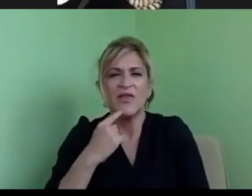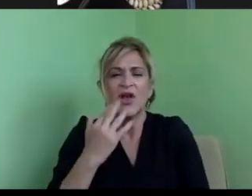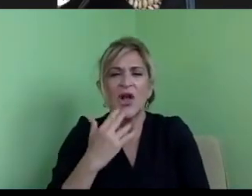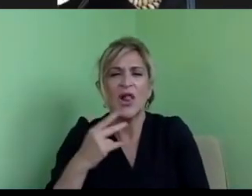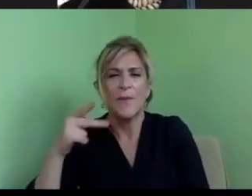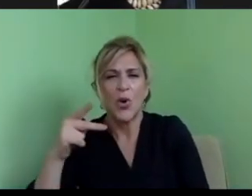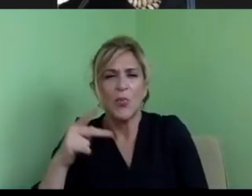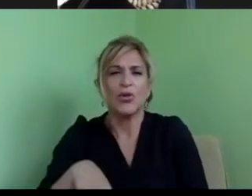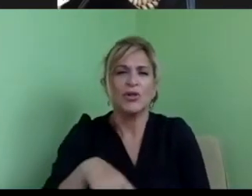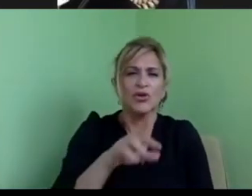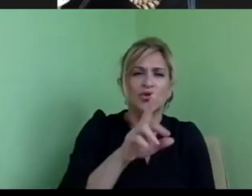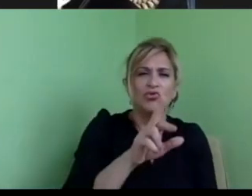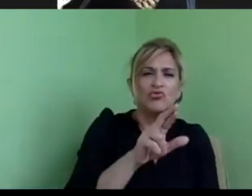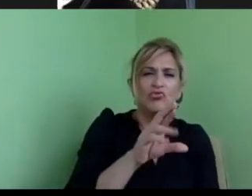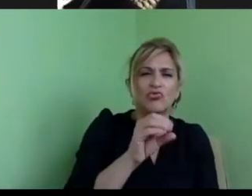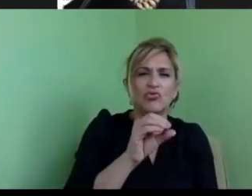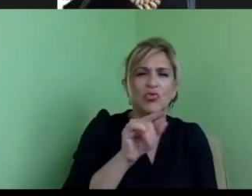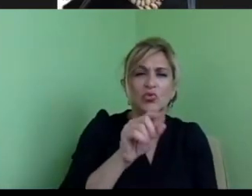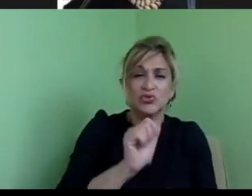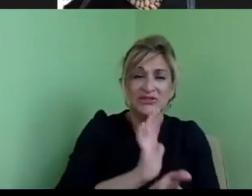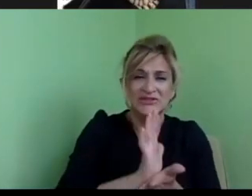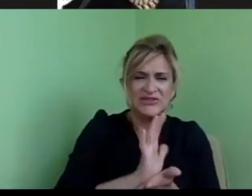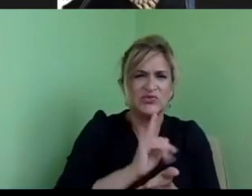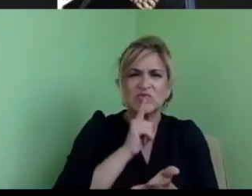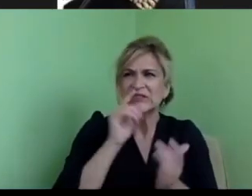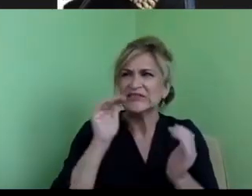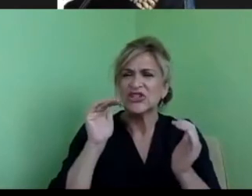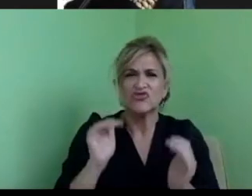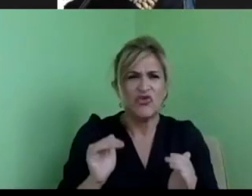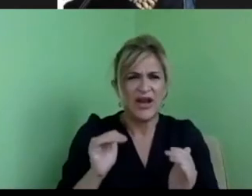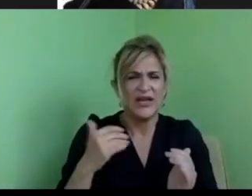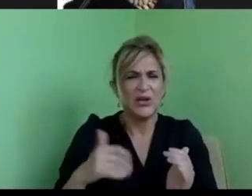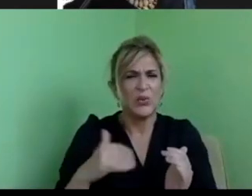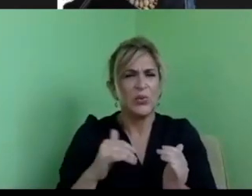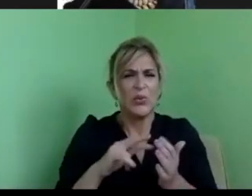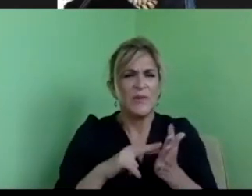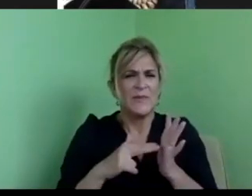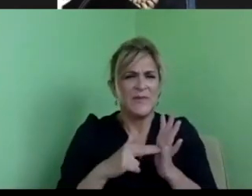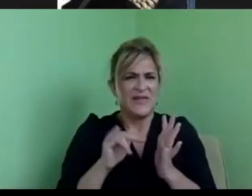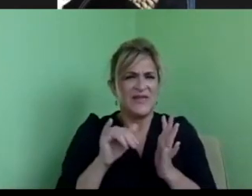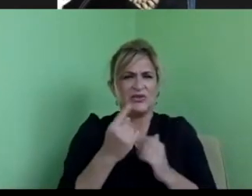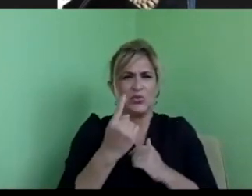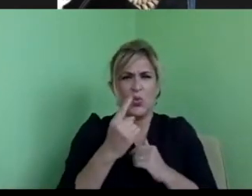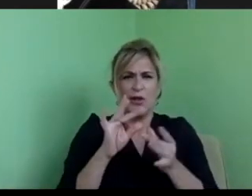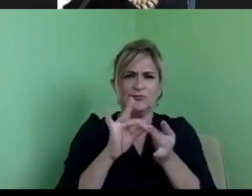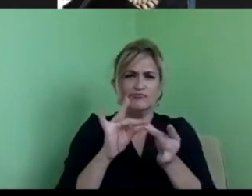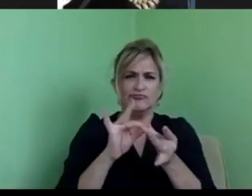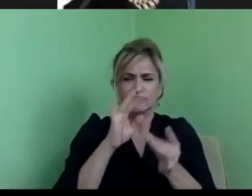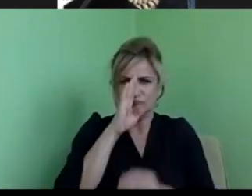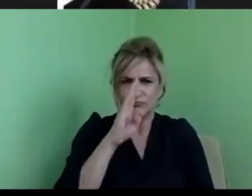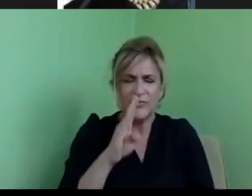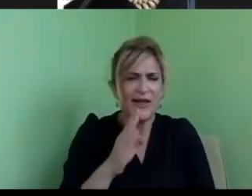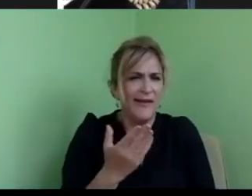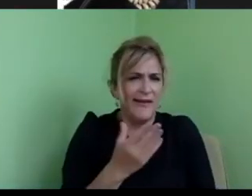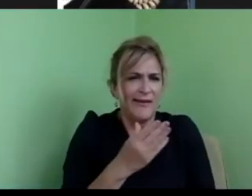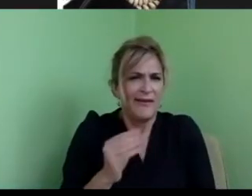know and it's just it's just degrading you know um and it's one note um and i